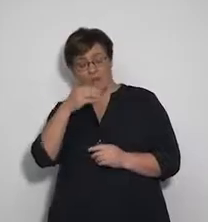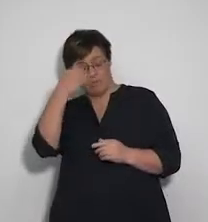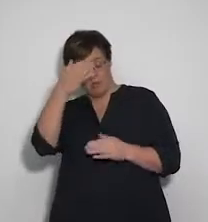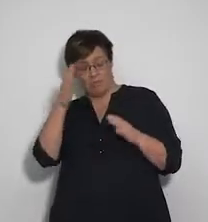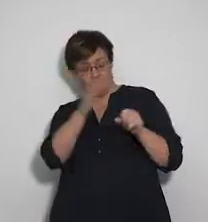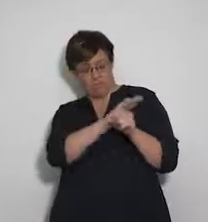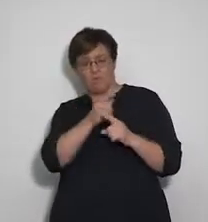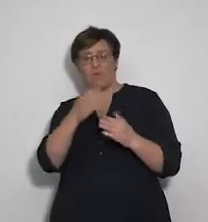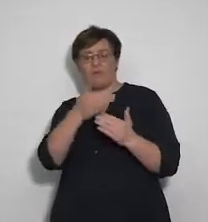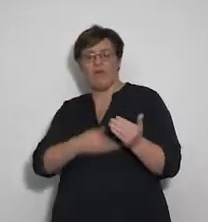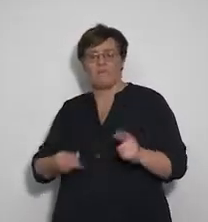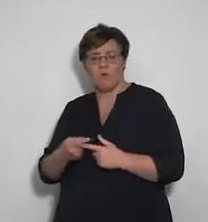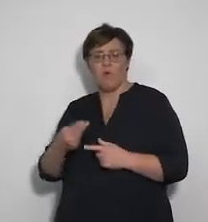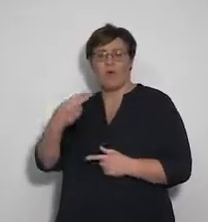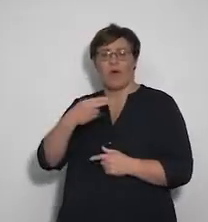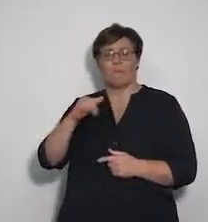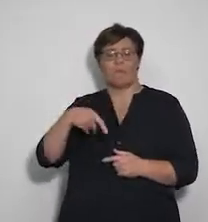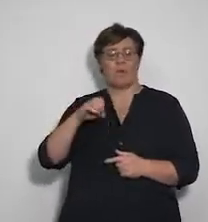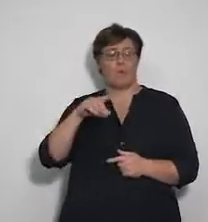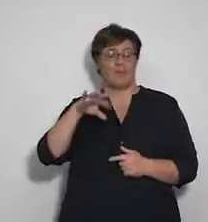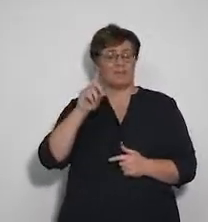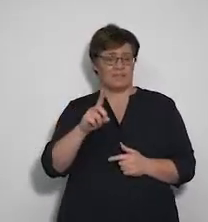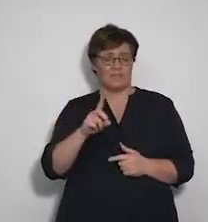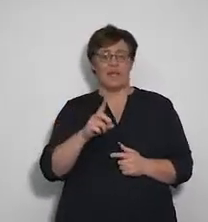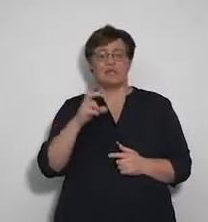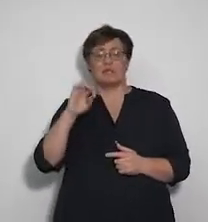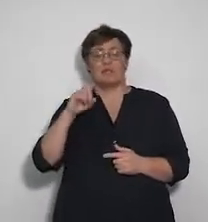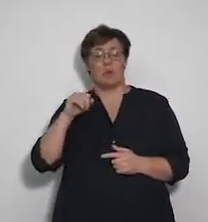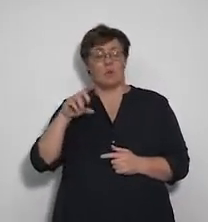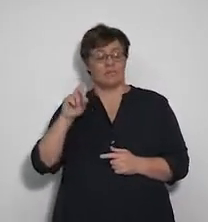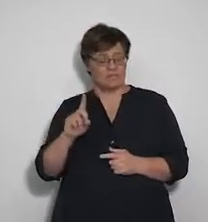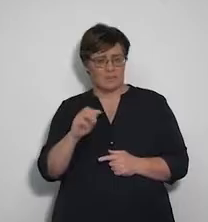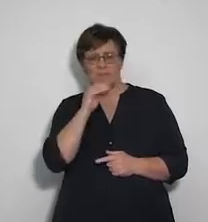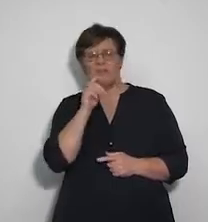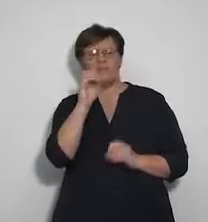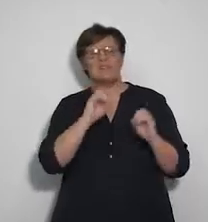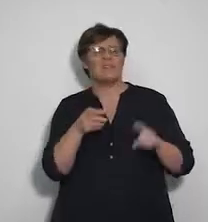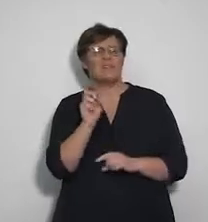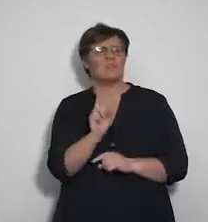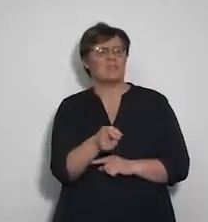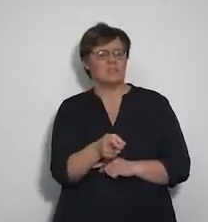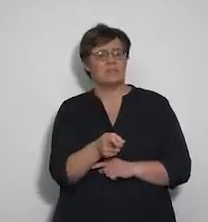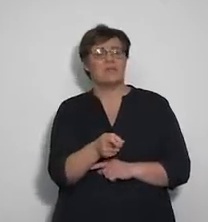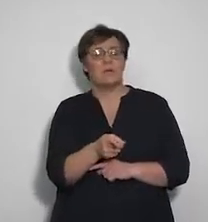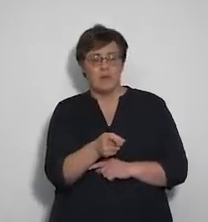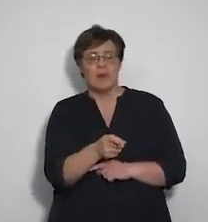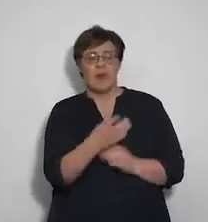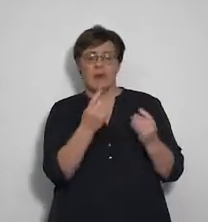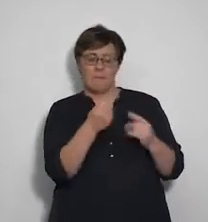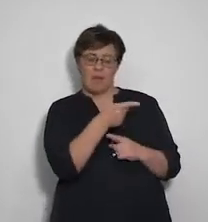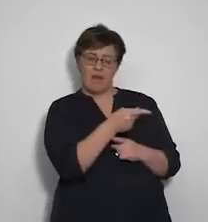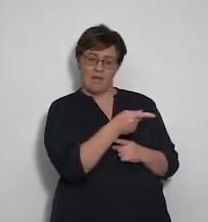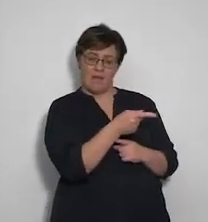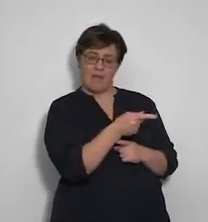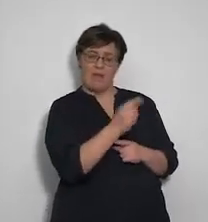as cells that are haploid. The concept of haploid and diploid again refers to cells and their chromosome